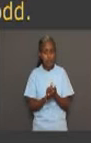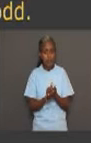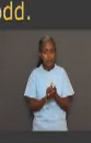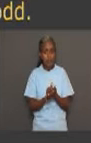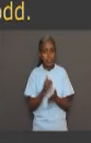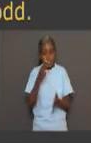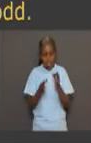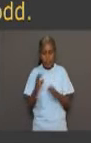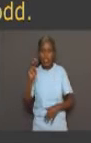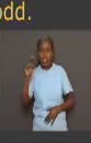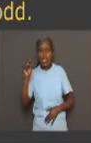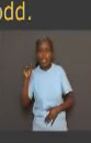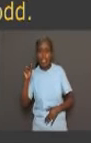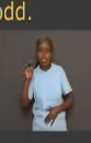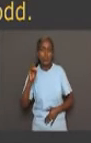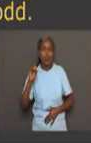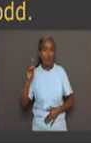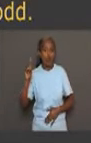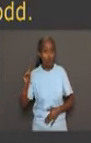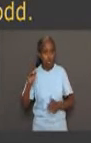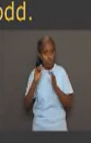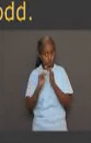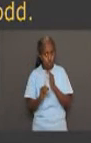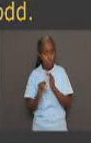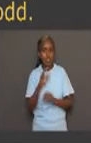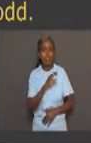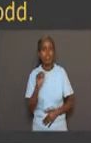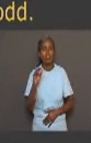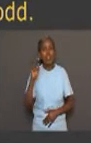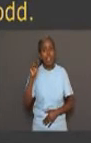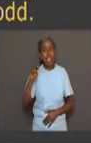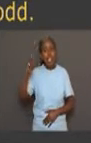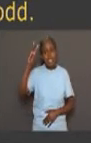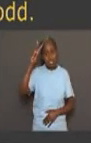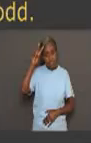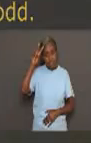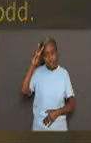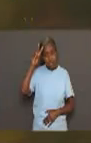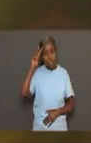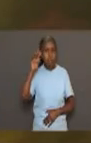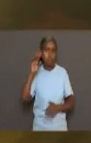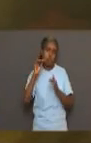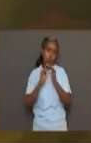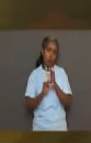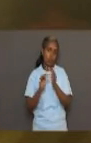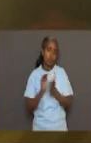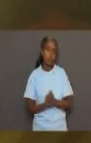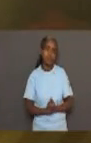if n is odd, then n squared is odd.